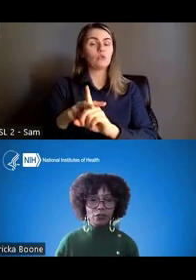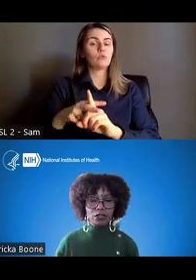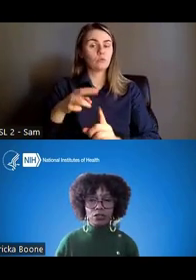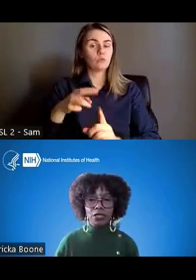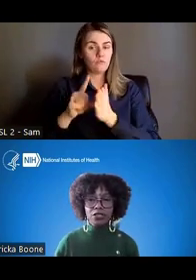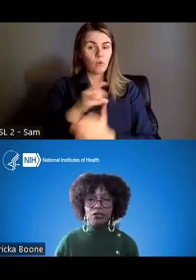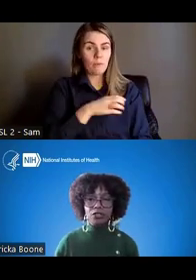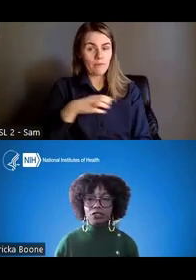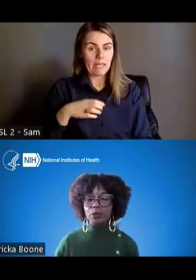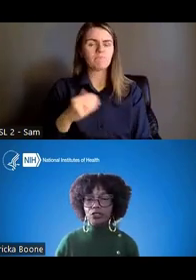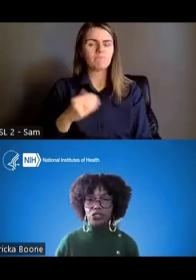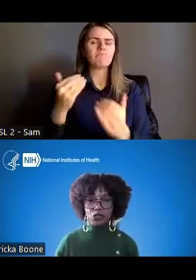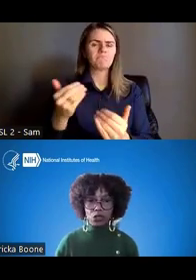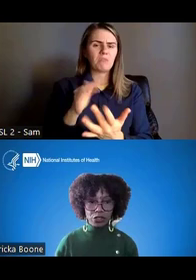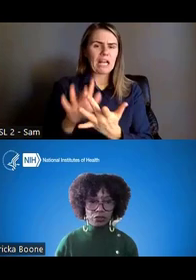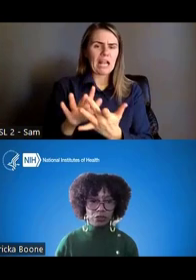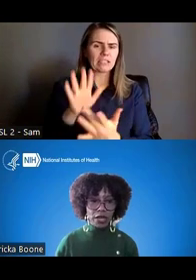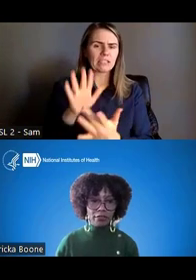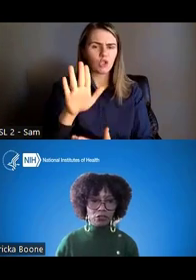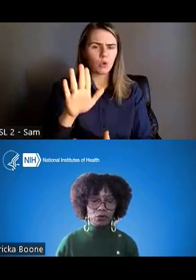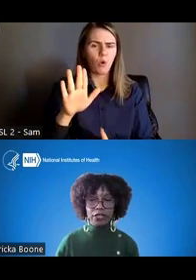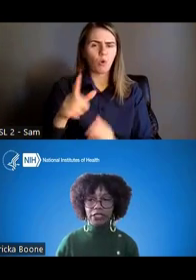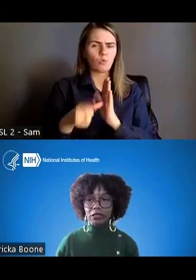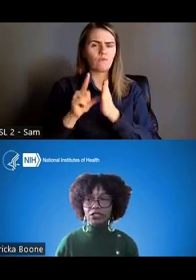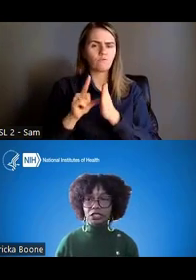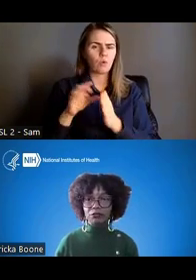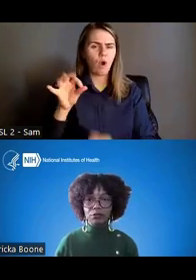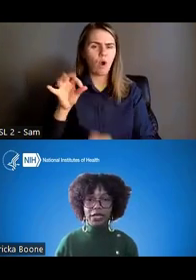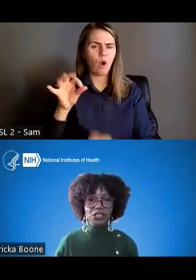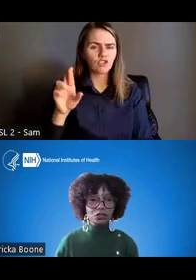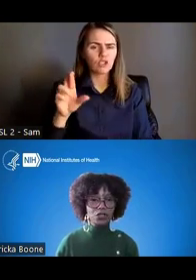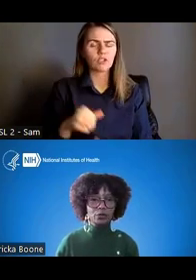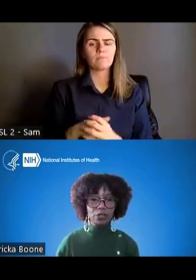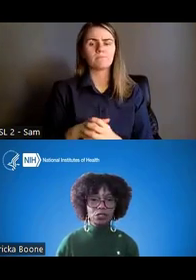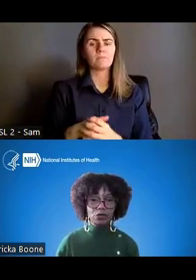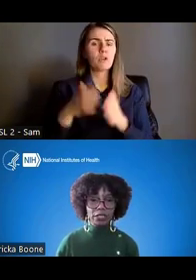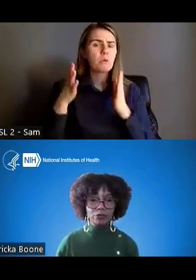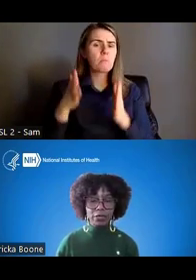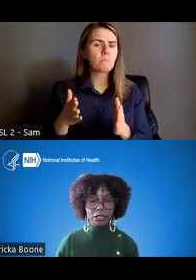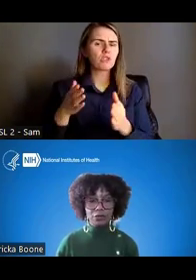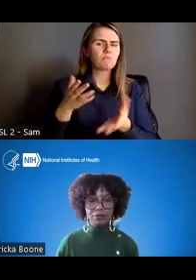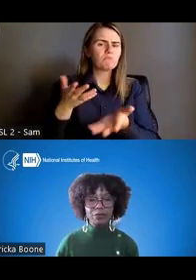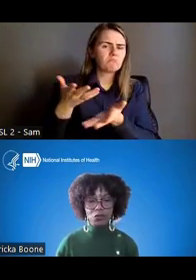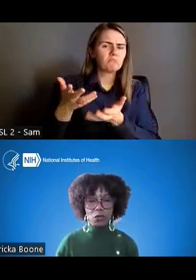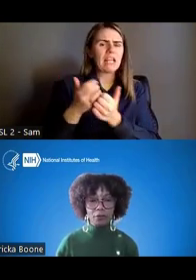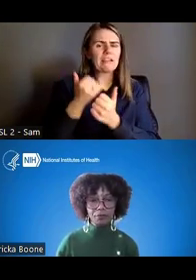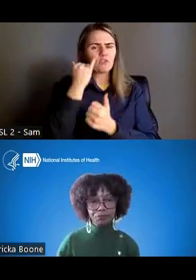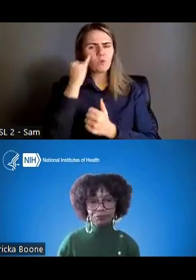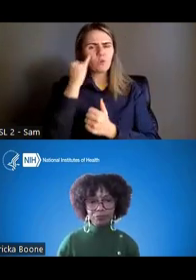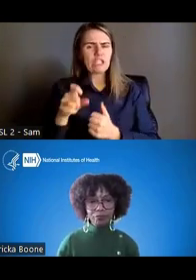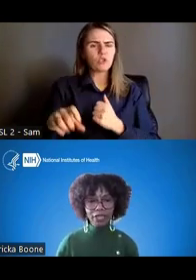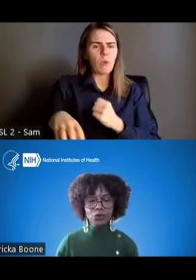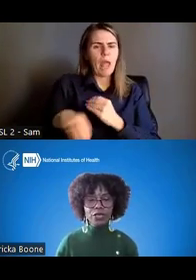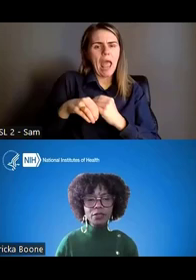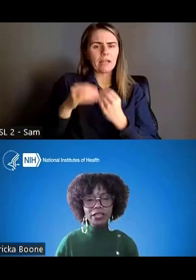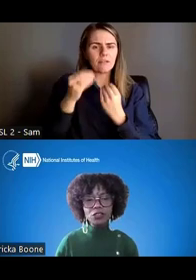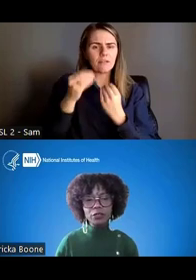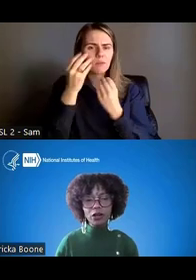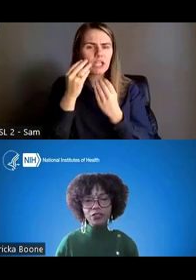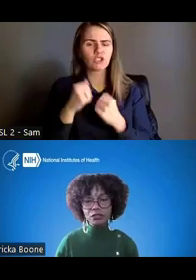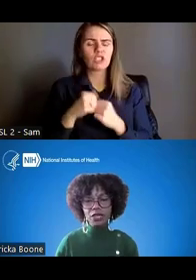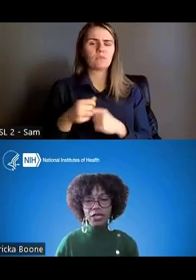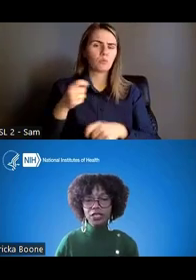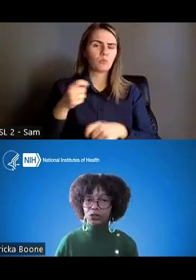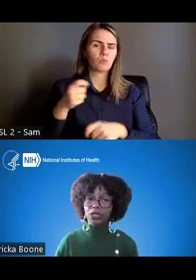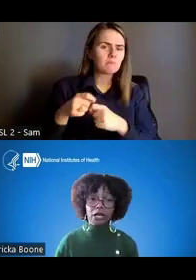review officer. So this is a person that you talk to if you have to provide any missing information or supplementary information as well. Grants